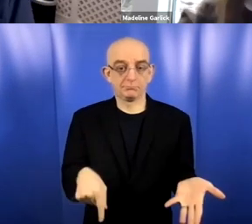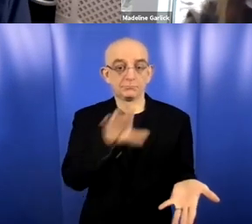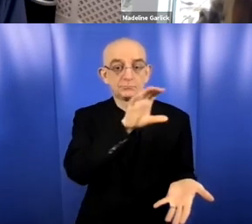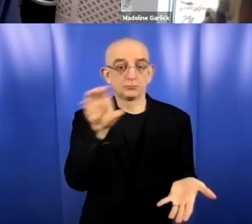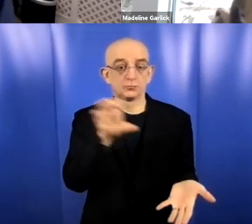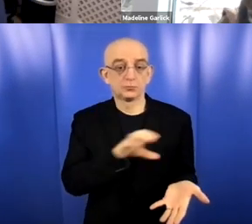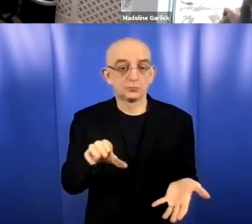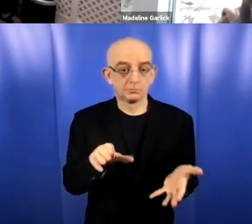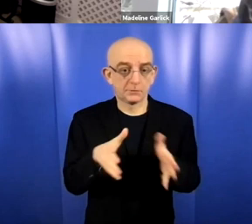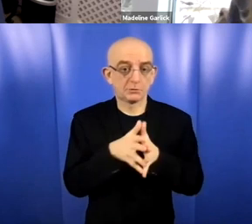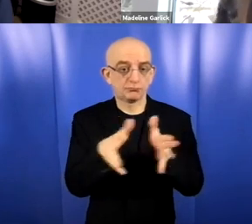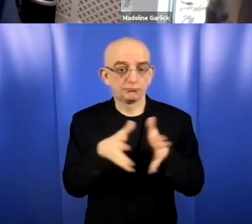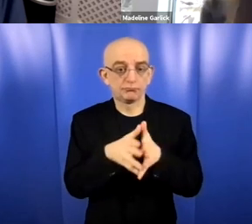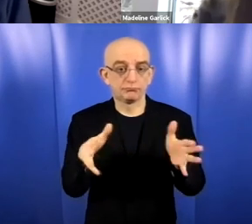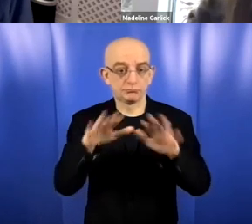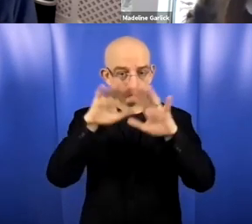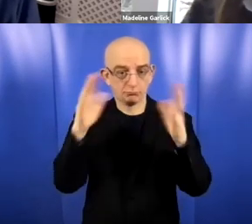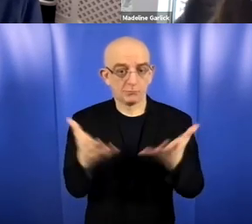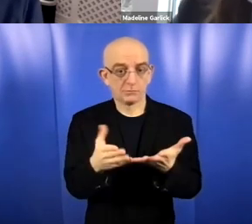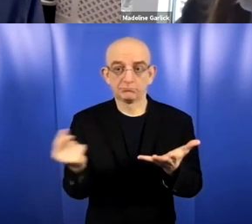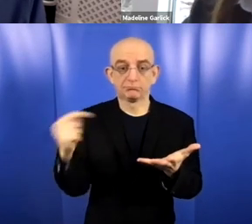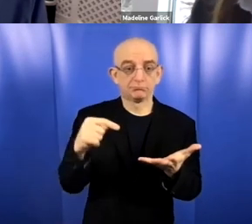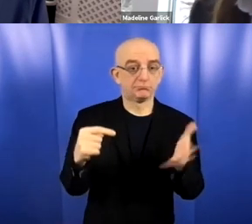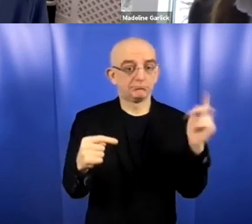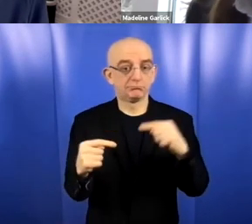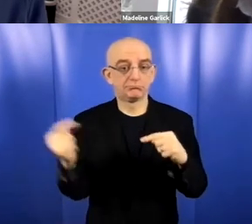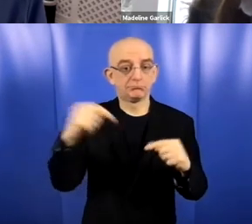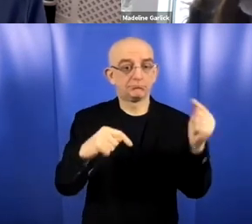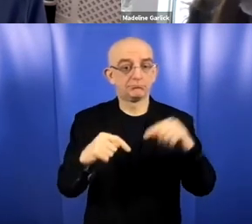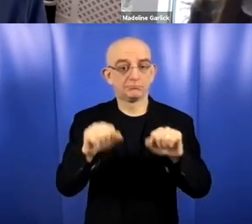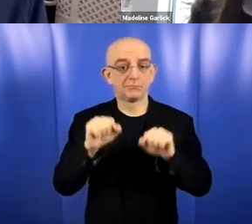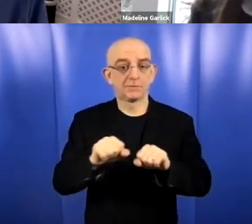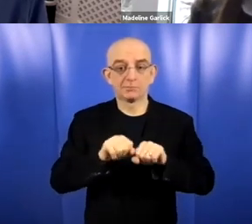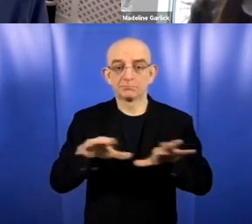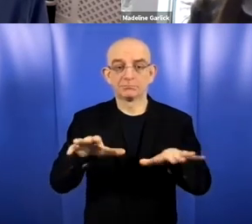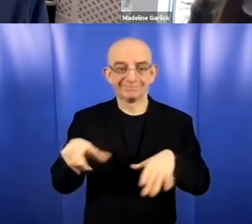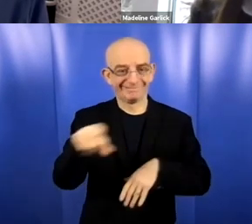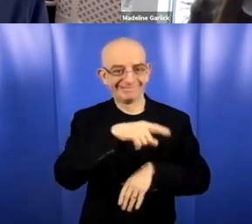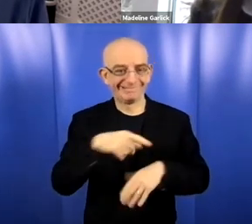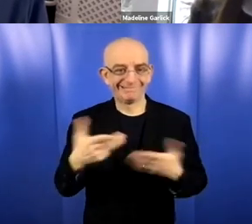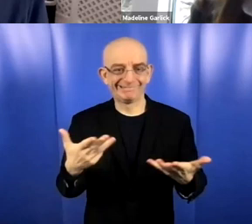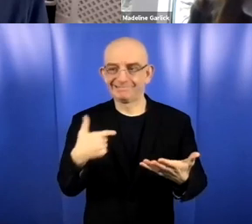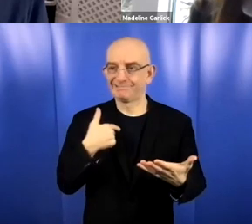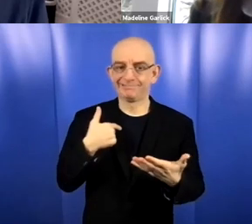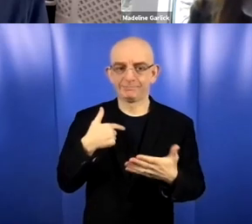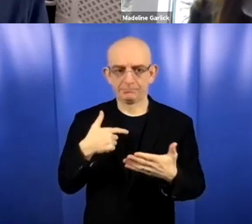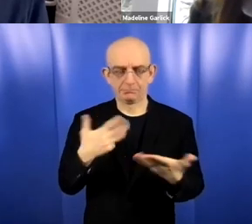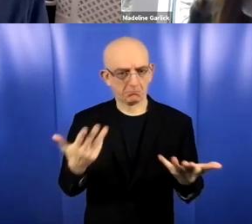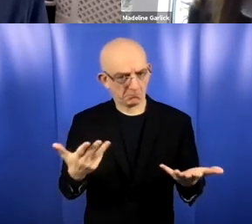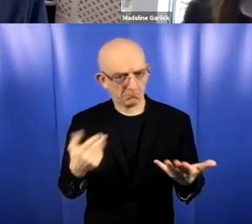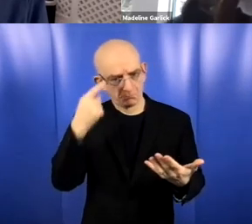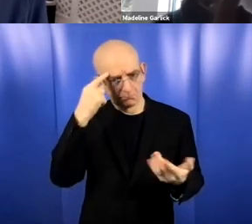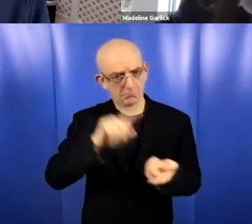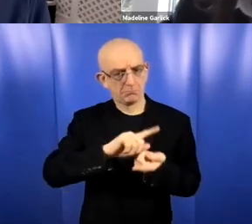forcibly displaced. Why can't we do that with education? Why can't academics